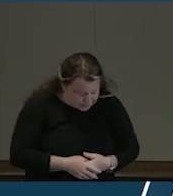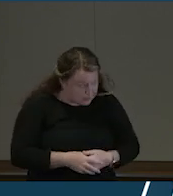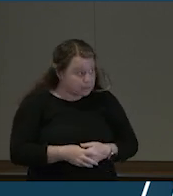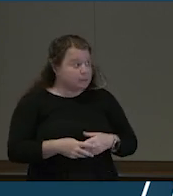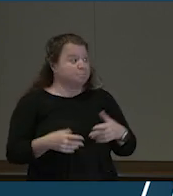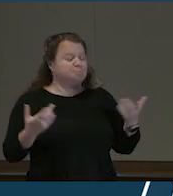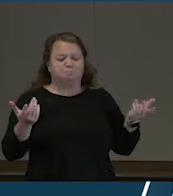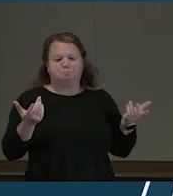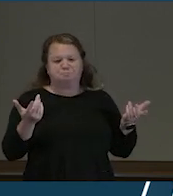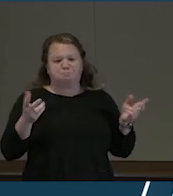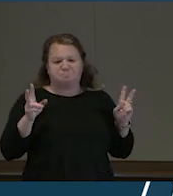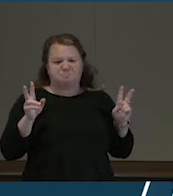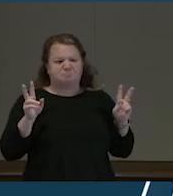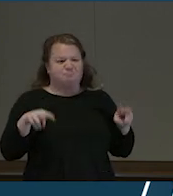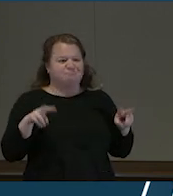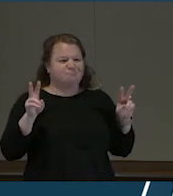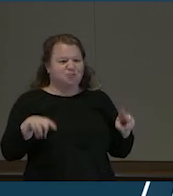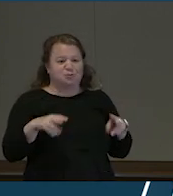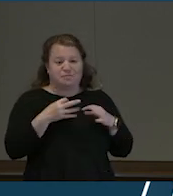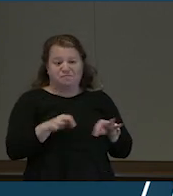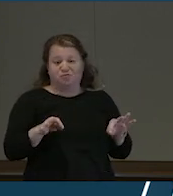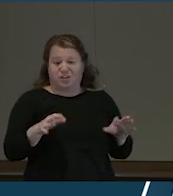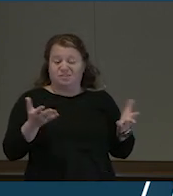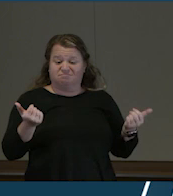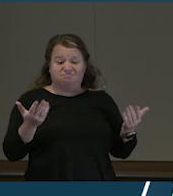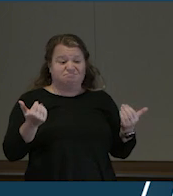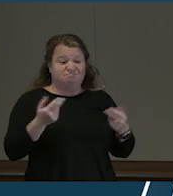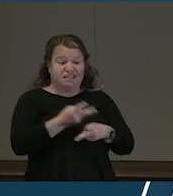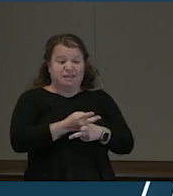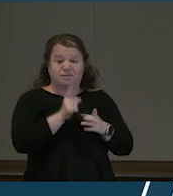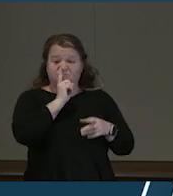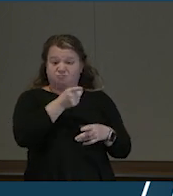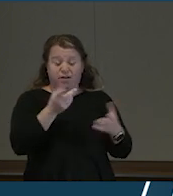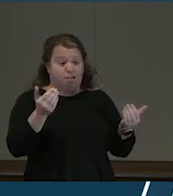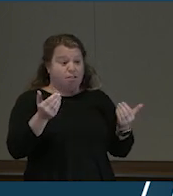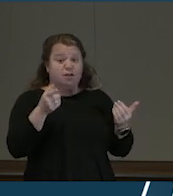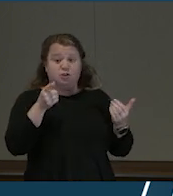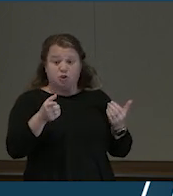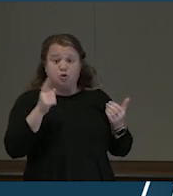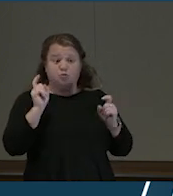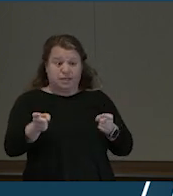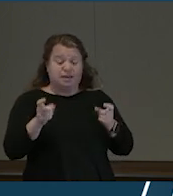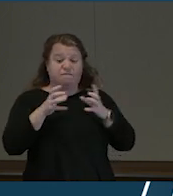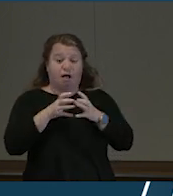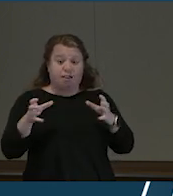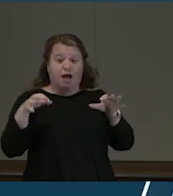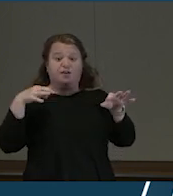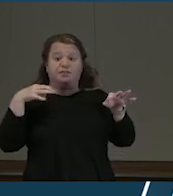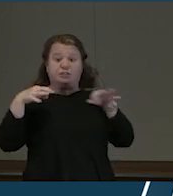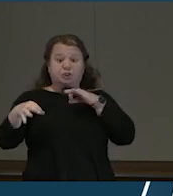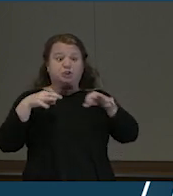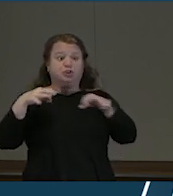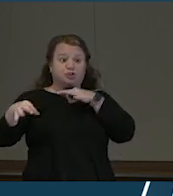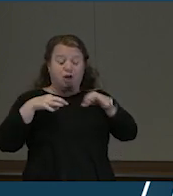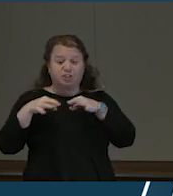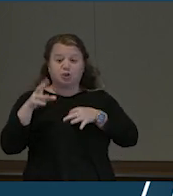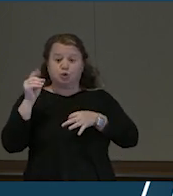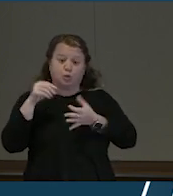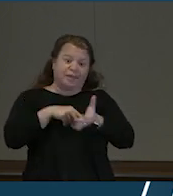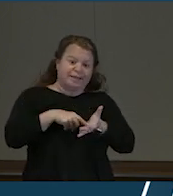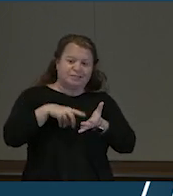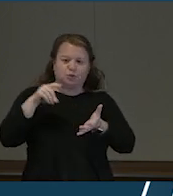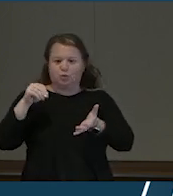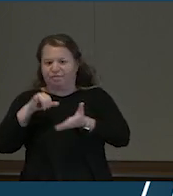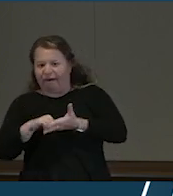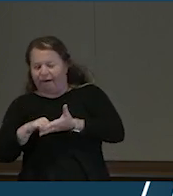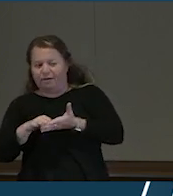Again, judgment free, but we're going to keep it real. Do you find that you give a lot of instructions? Do this, do that. What color is this? What color is